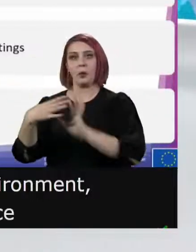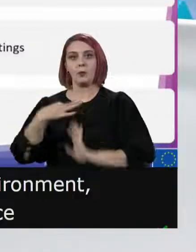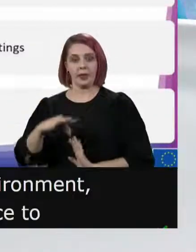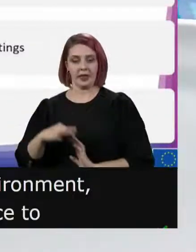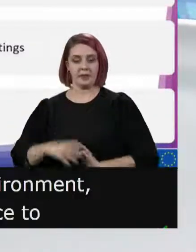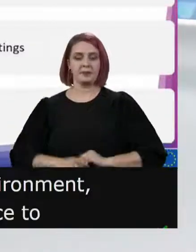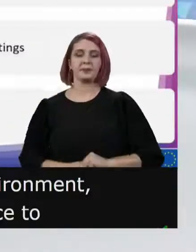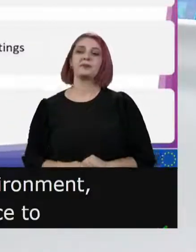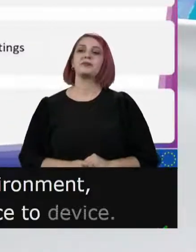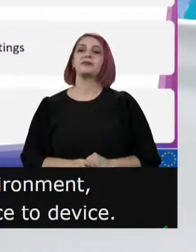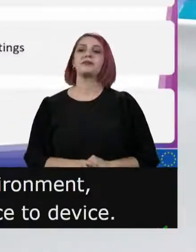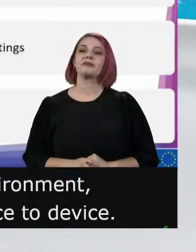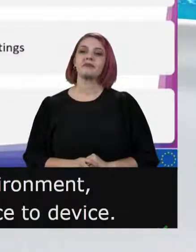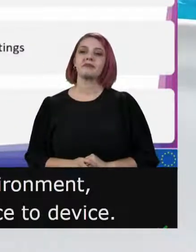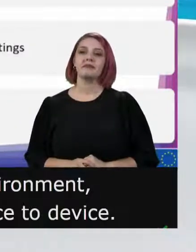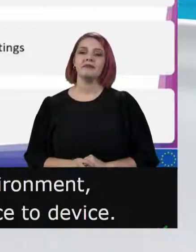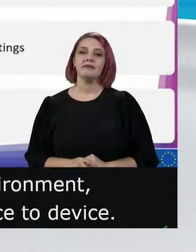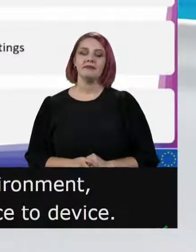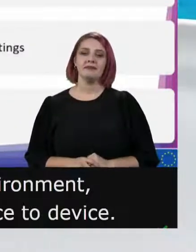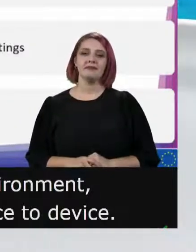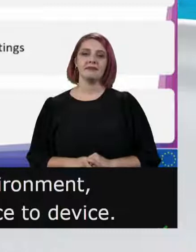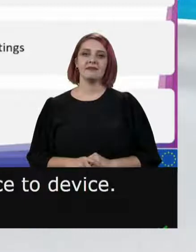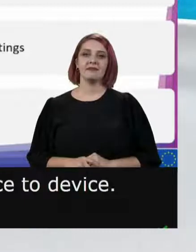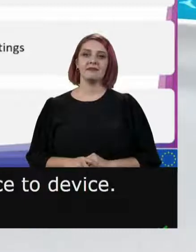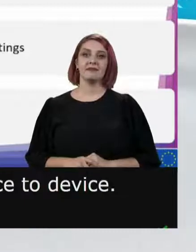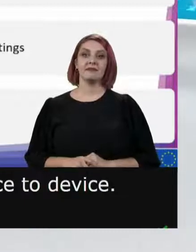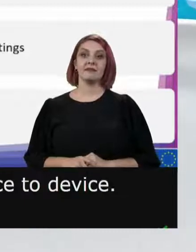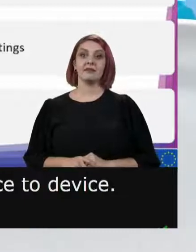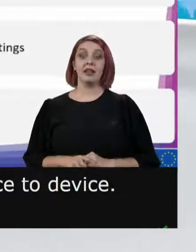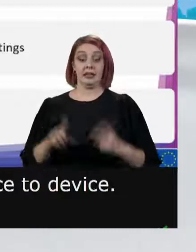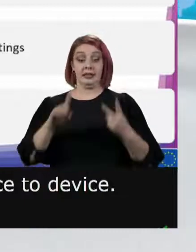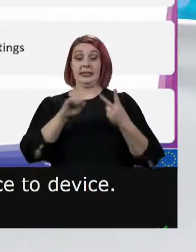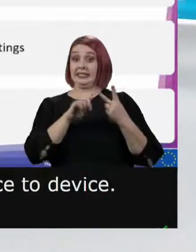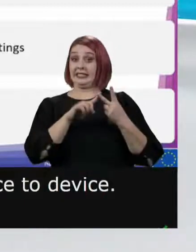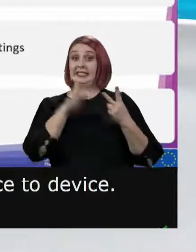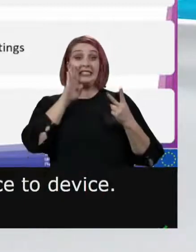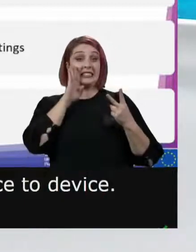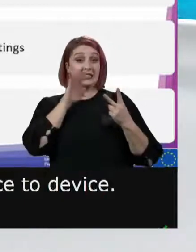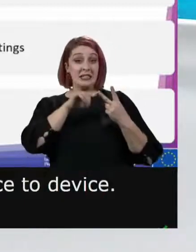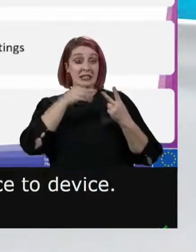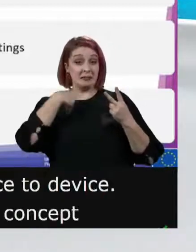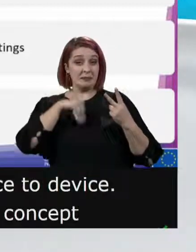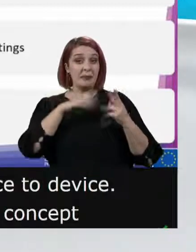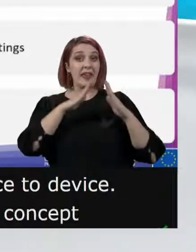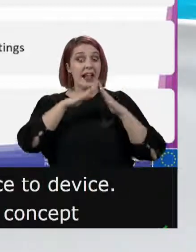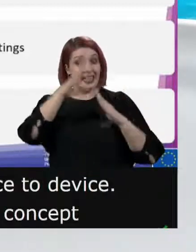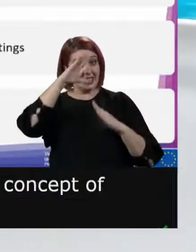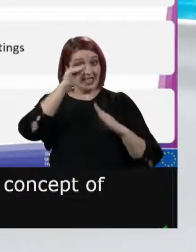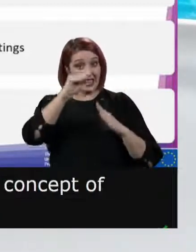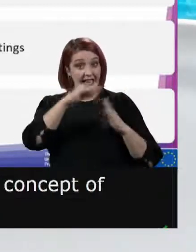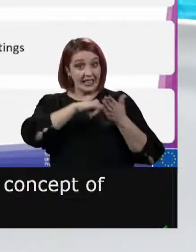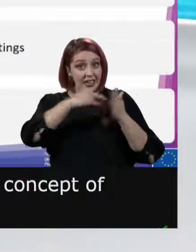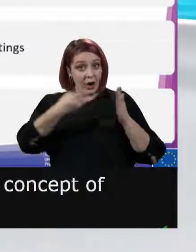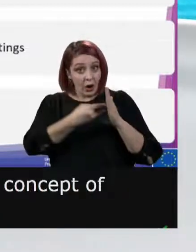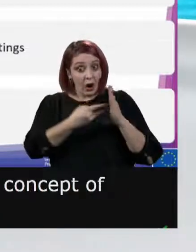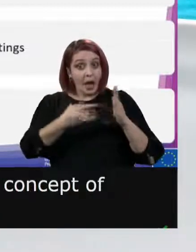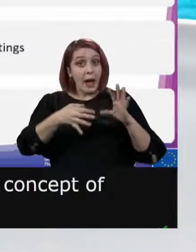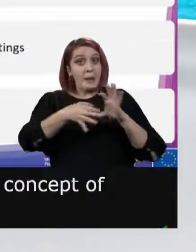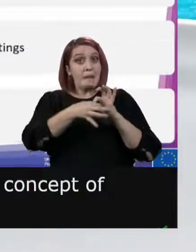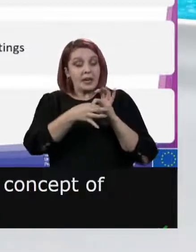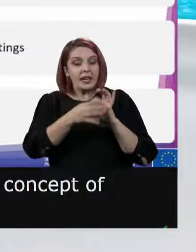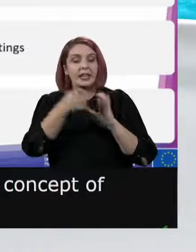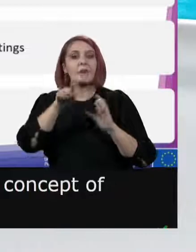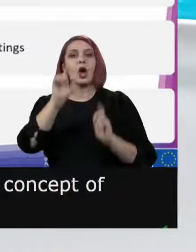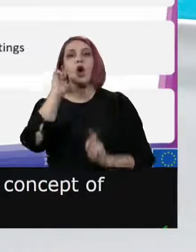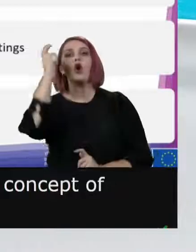Linked to that smart home technology was the concept of location-based services. And these